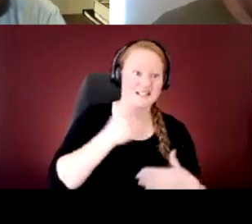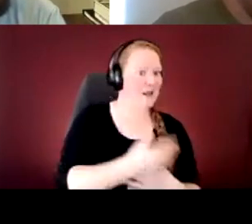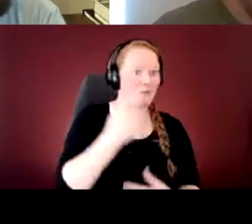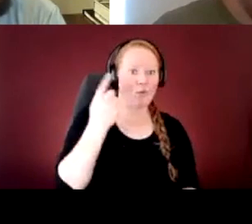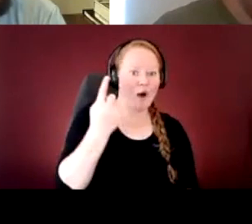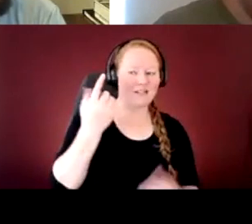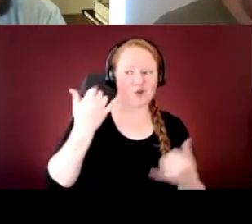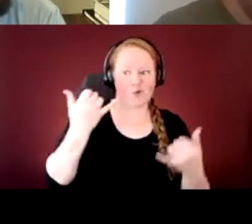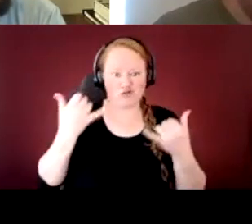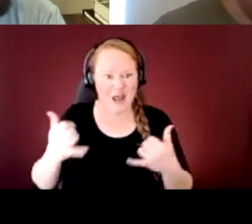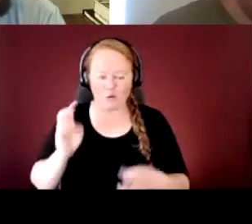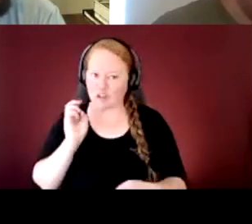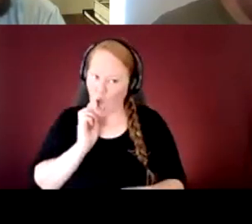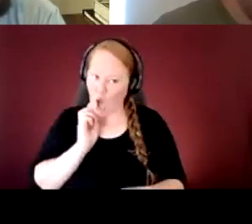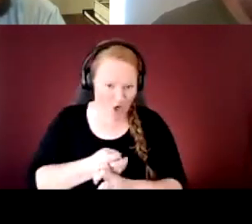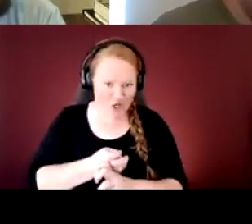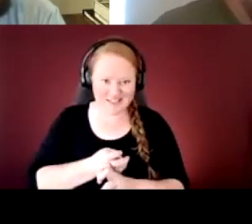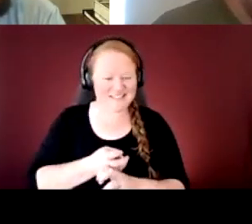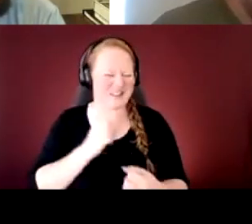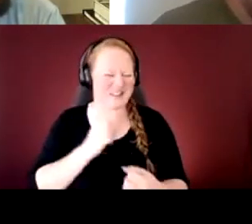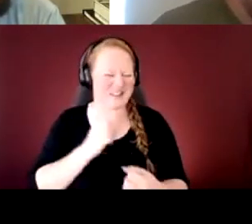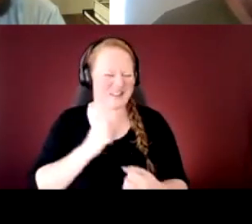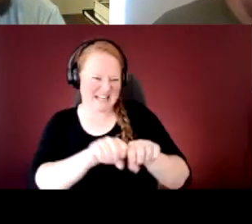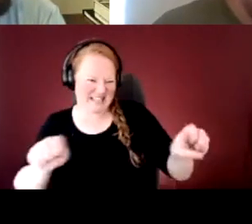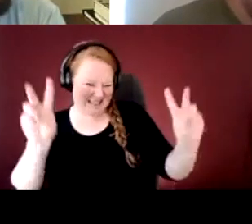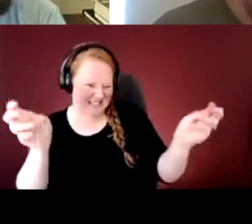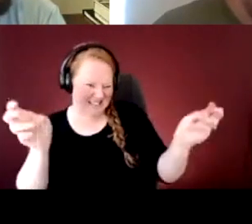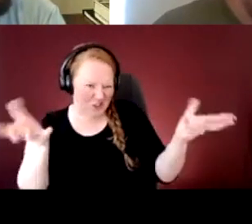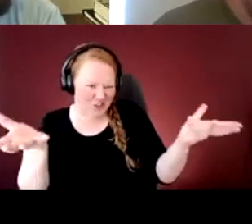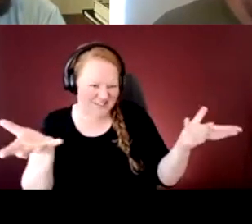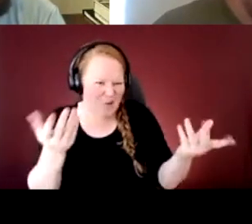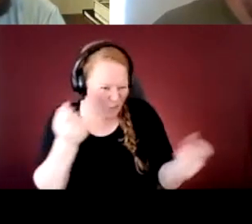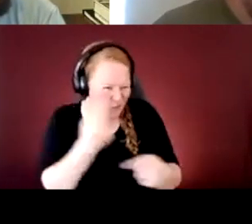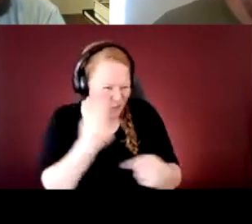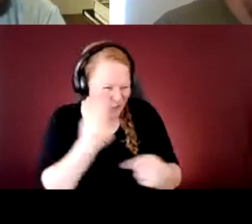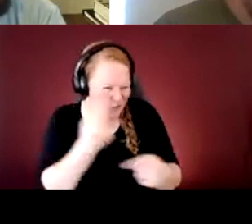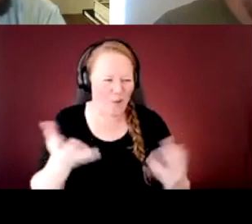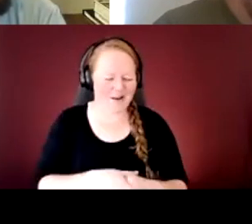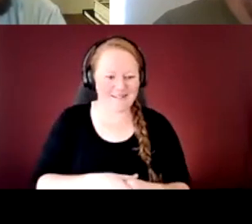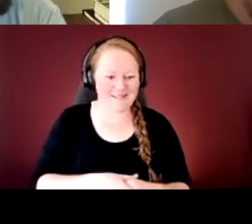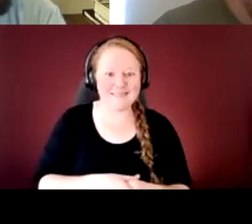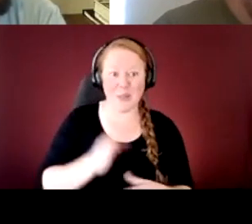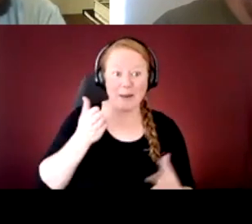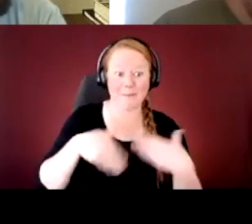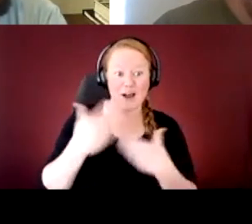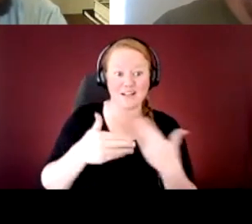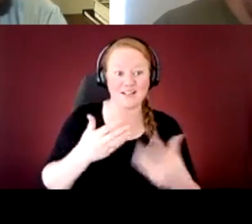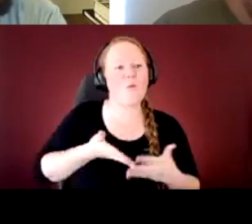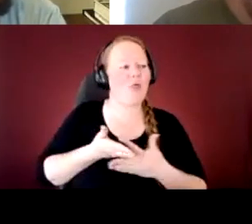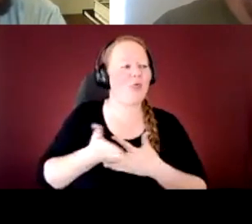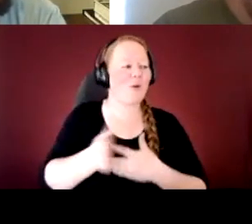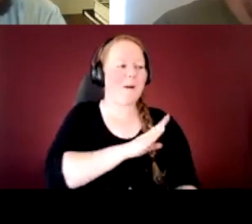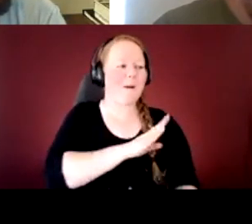part, the sausage making, right? So this process will go through the Board of Aldermen next week, and we